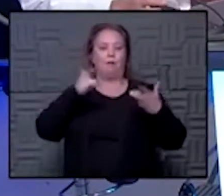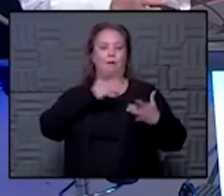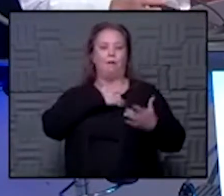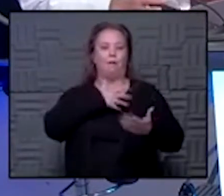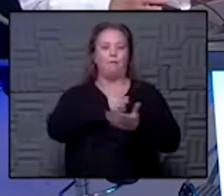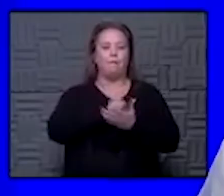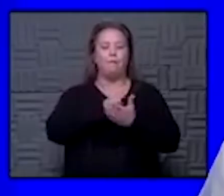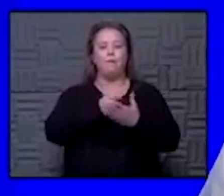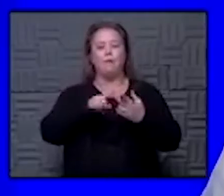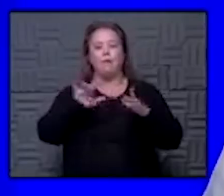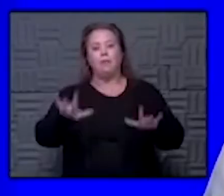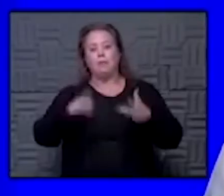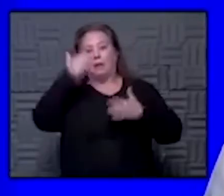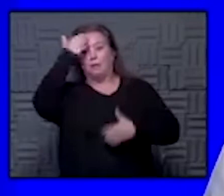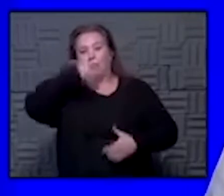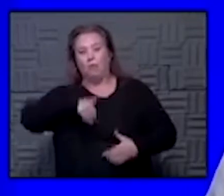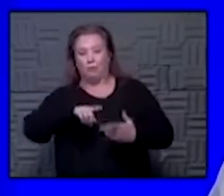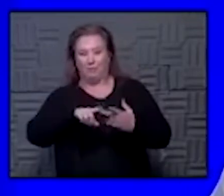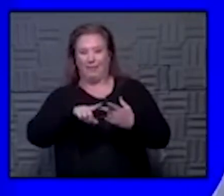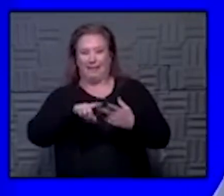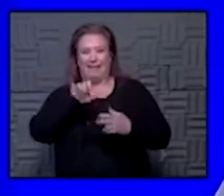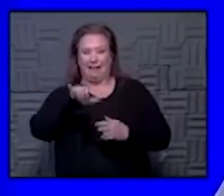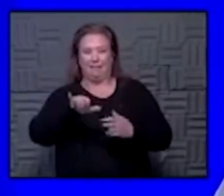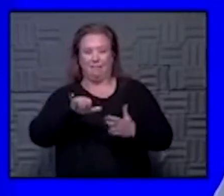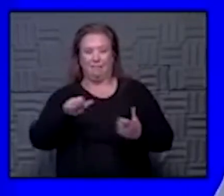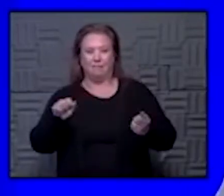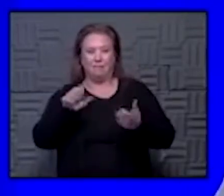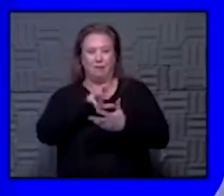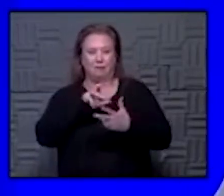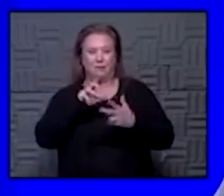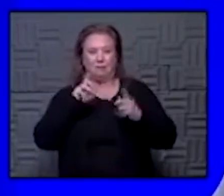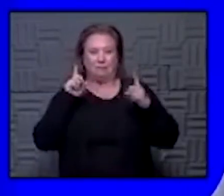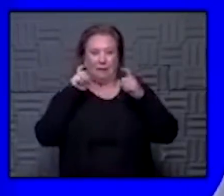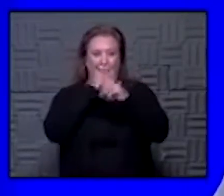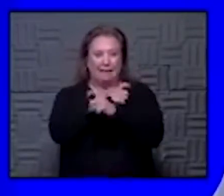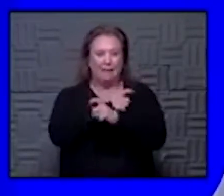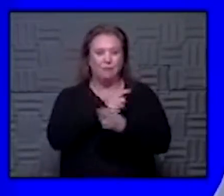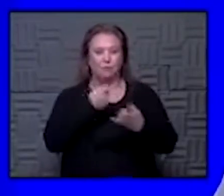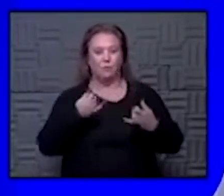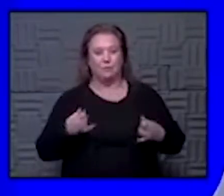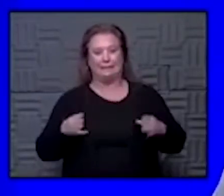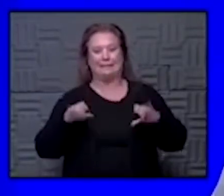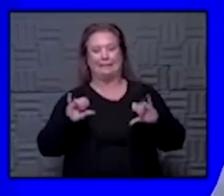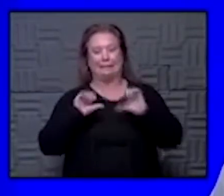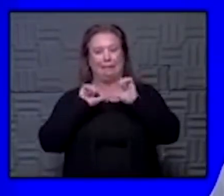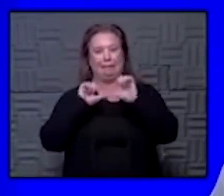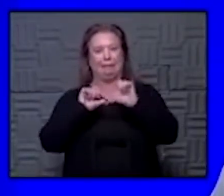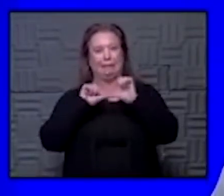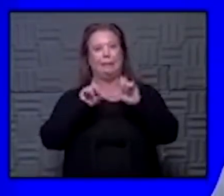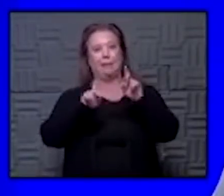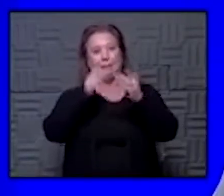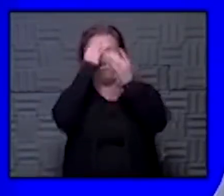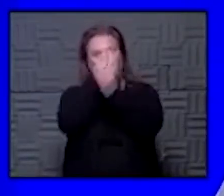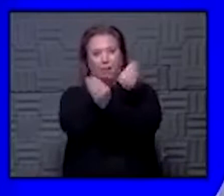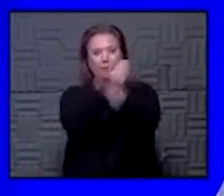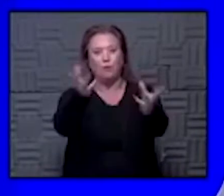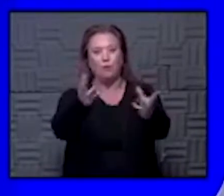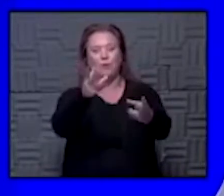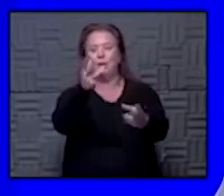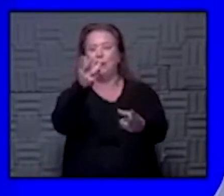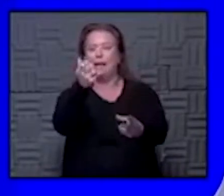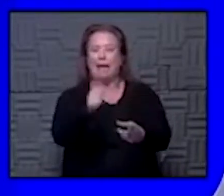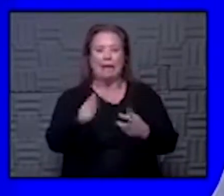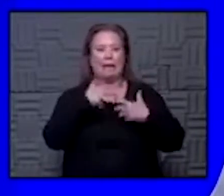were deferring that, and that led to significant complications. So we need to continue to make sure that people know if you are having